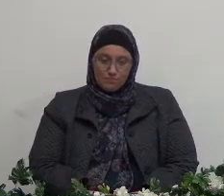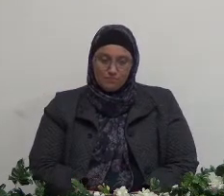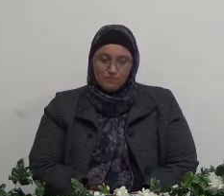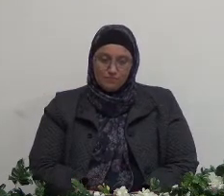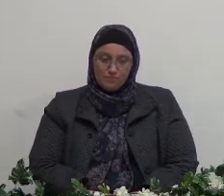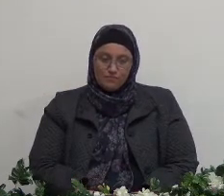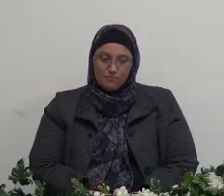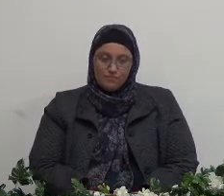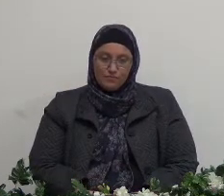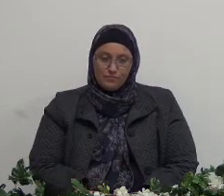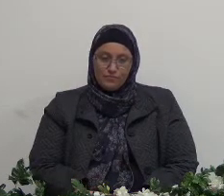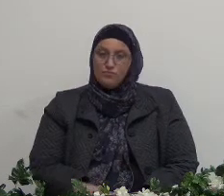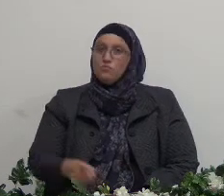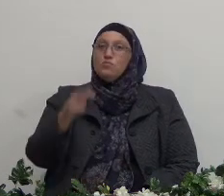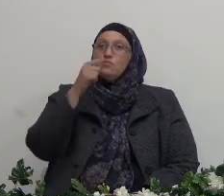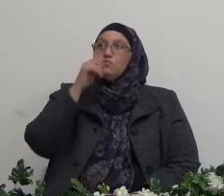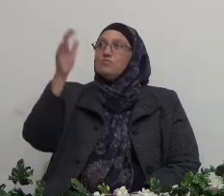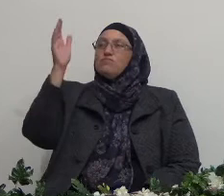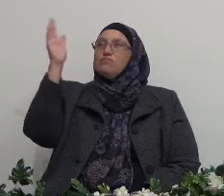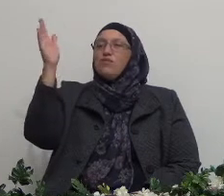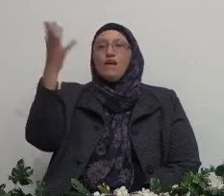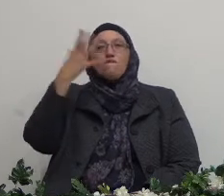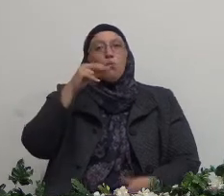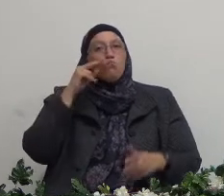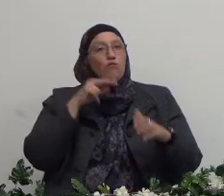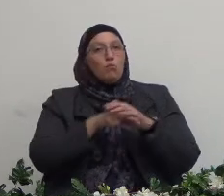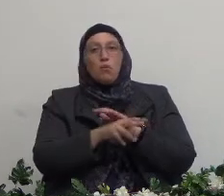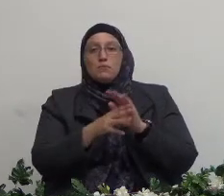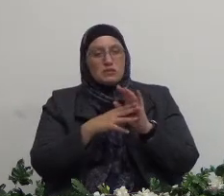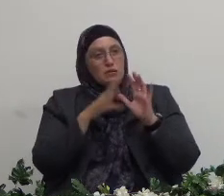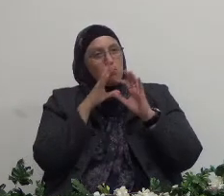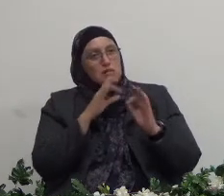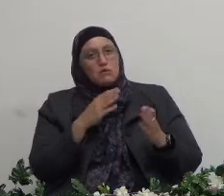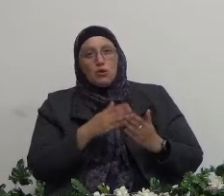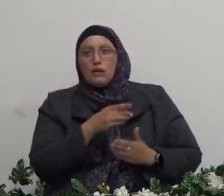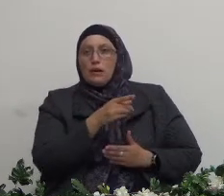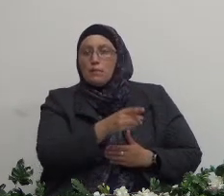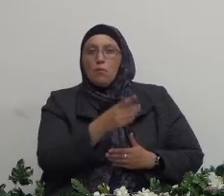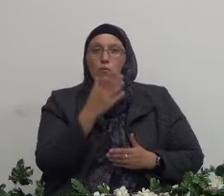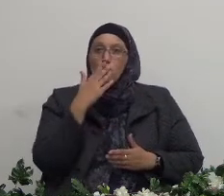sermon of Rasulullah sallallahu alayhi wa alihi wa sallam,